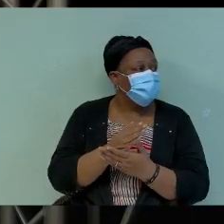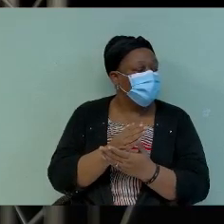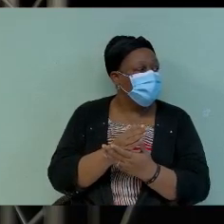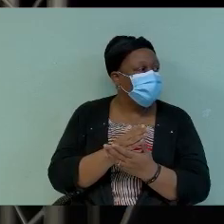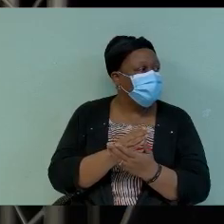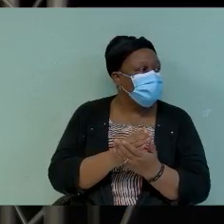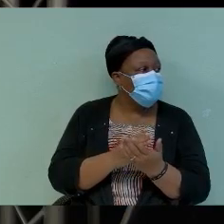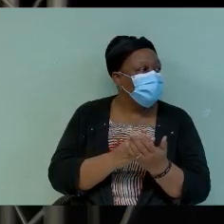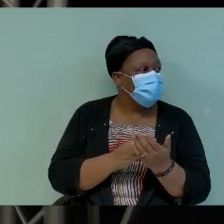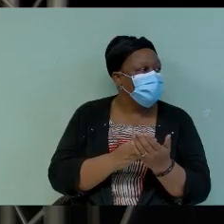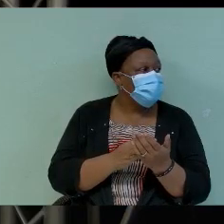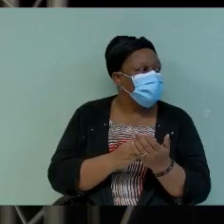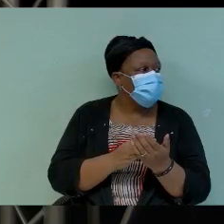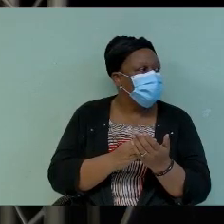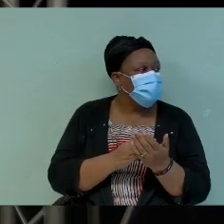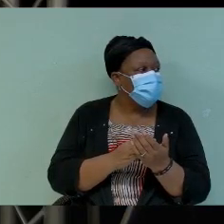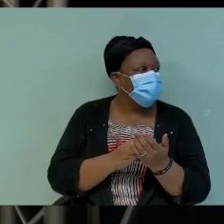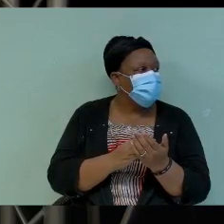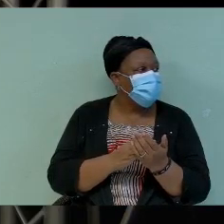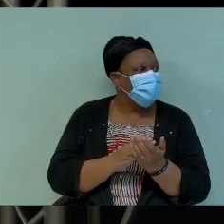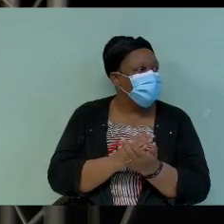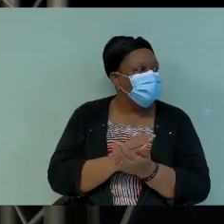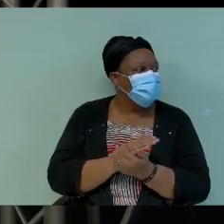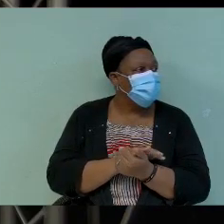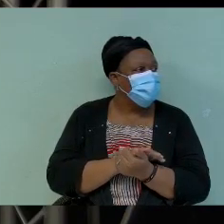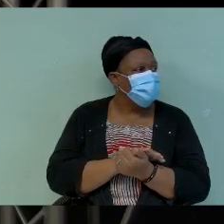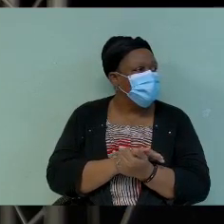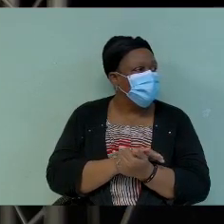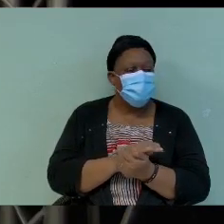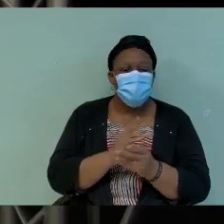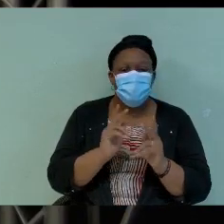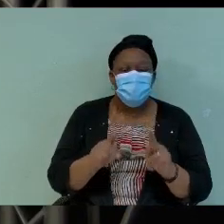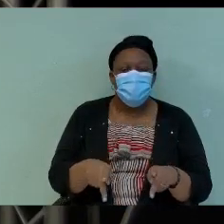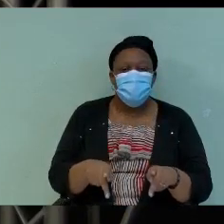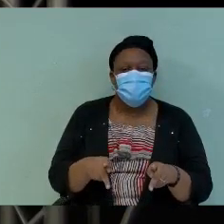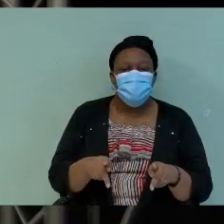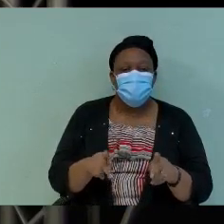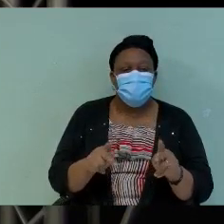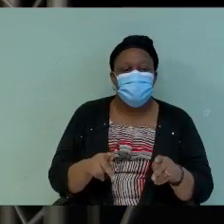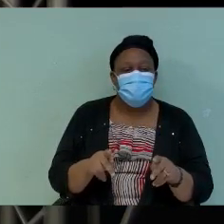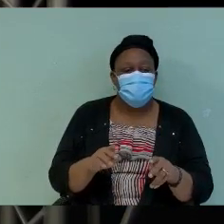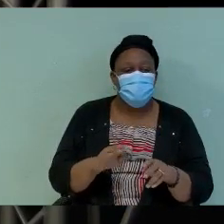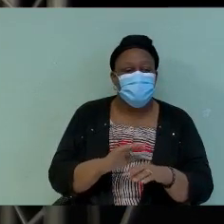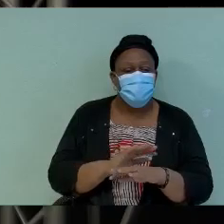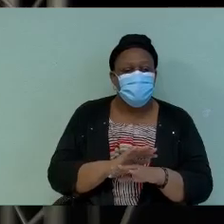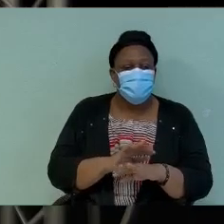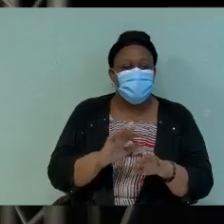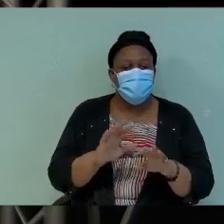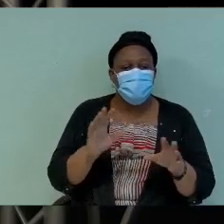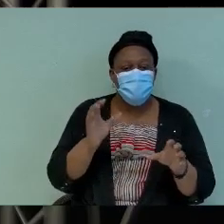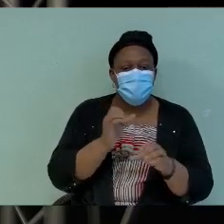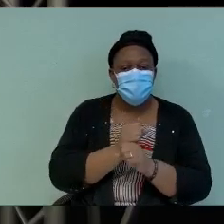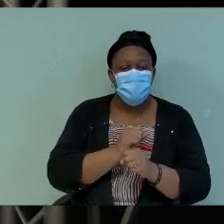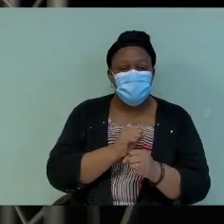necessary for persons to activate the exemptions as they relate to loans, etc.